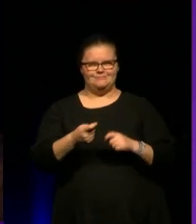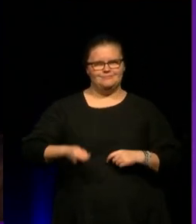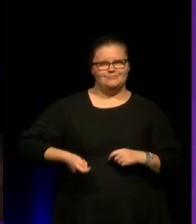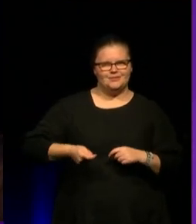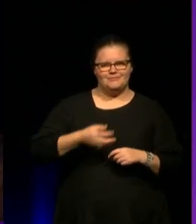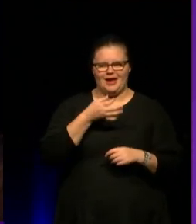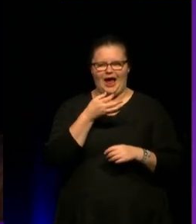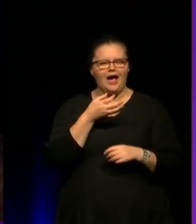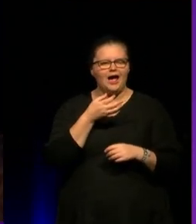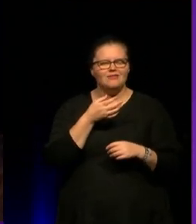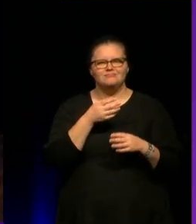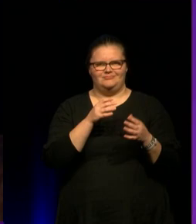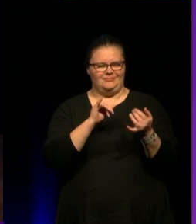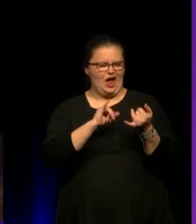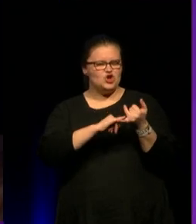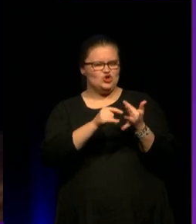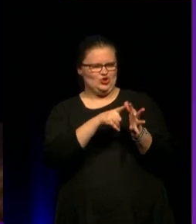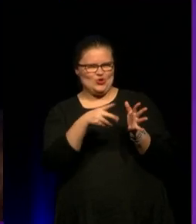think they'd say?